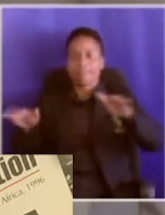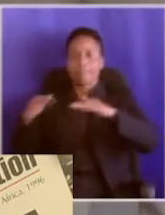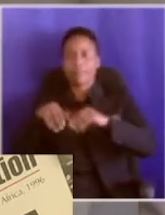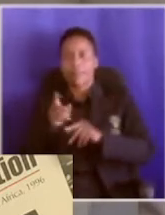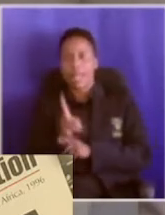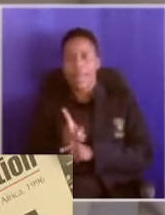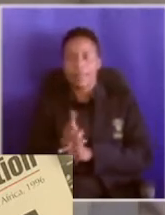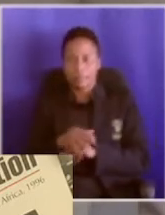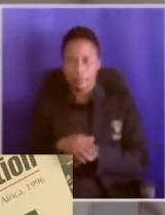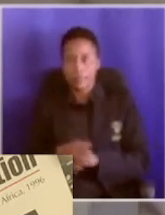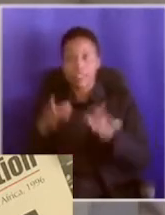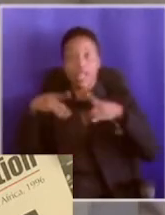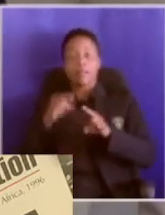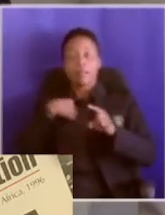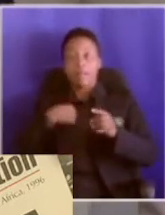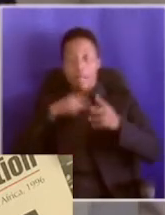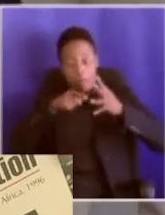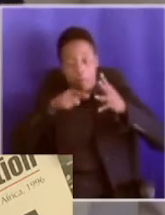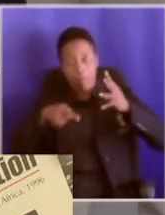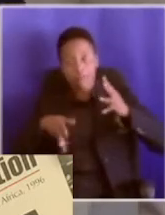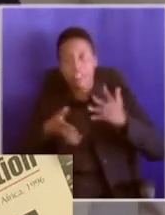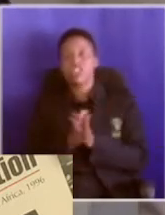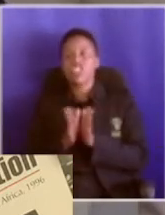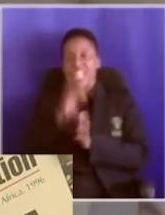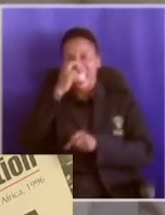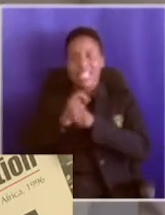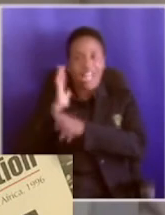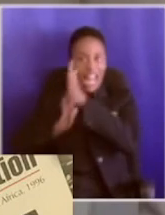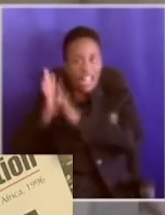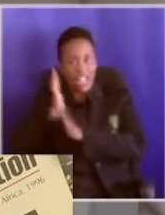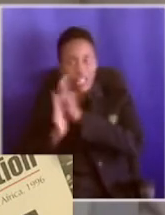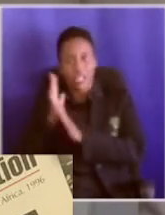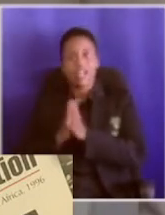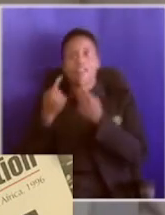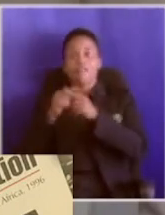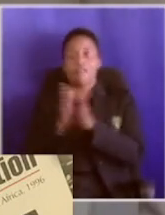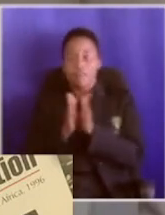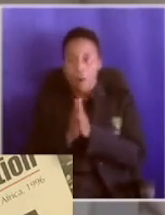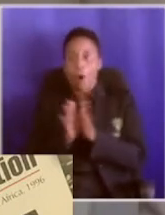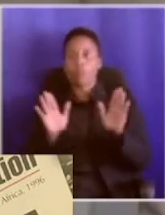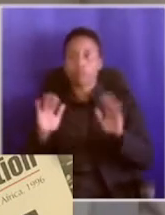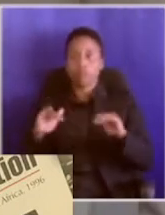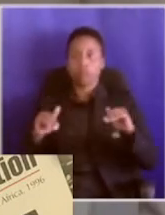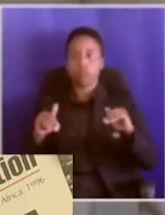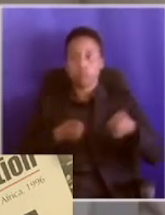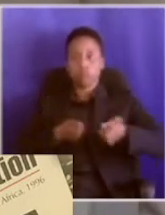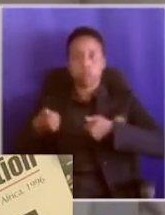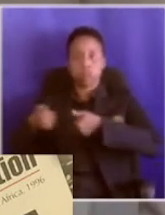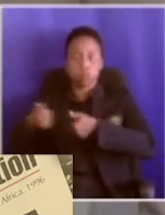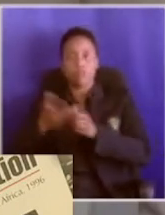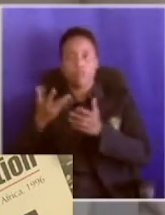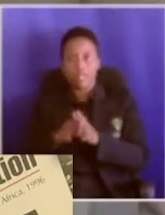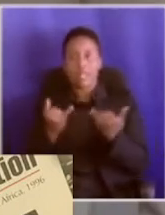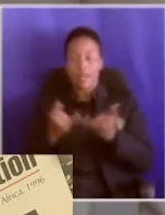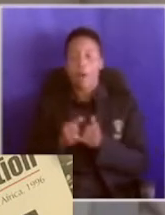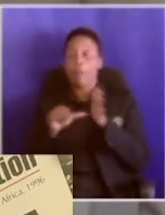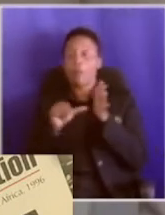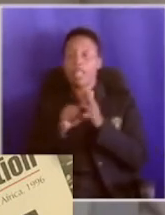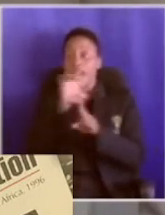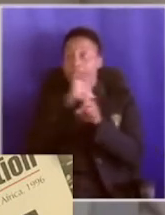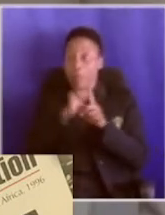I've outlined the historical need for redress and would now like to deal with some important environmental and